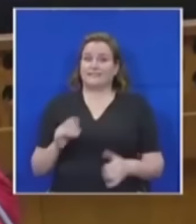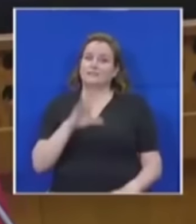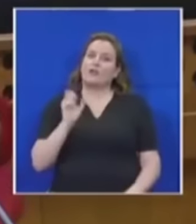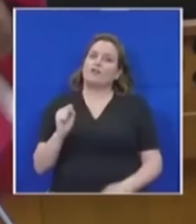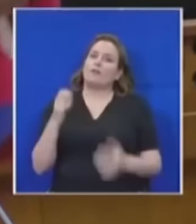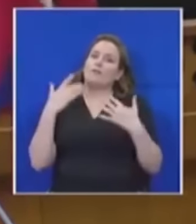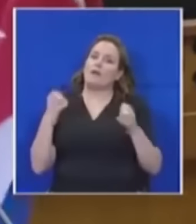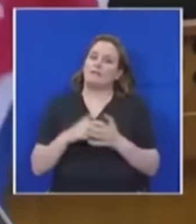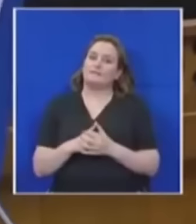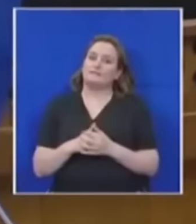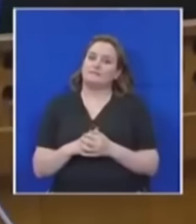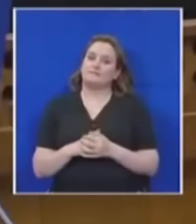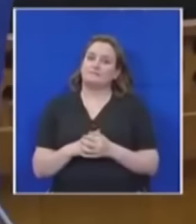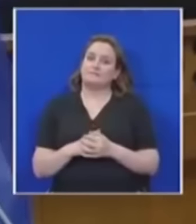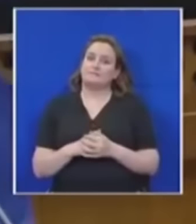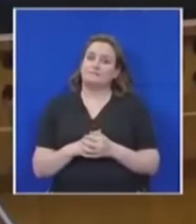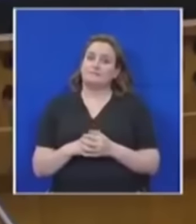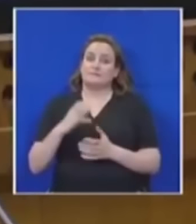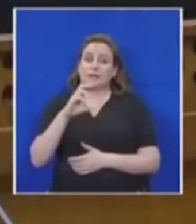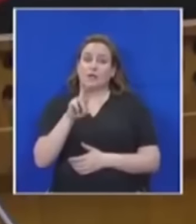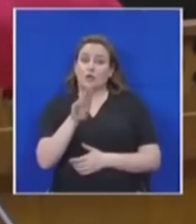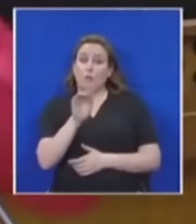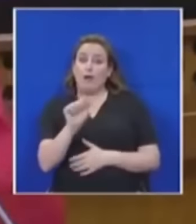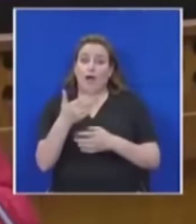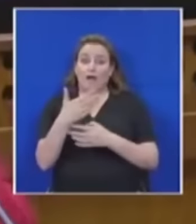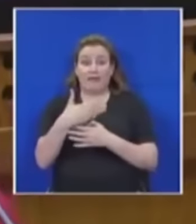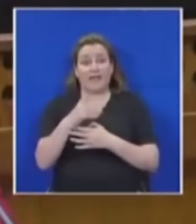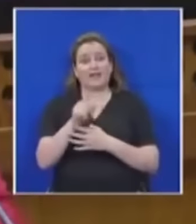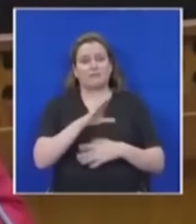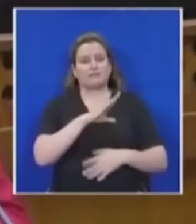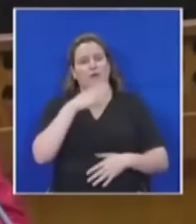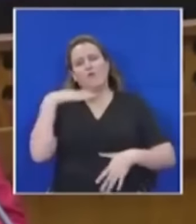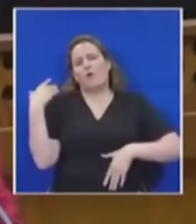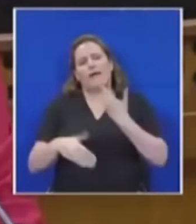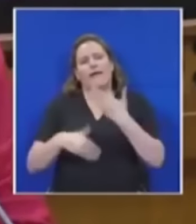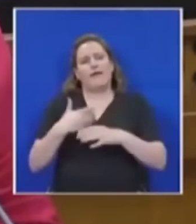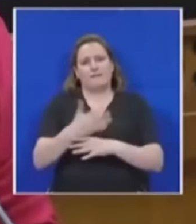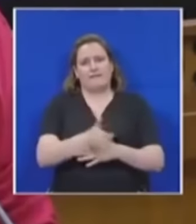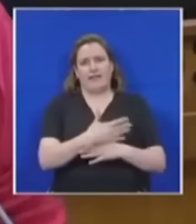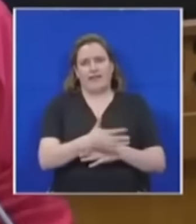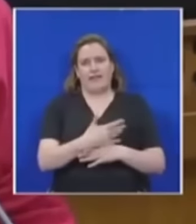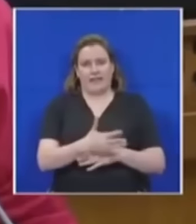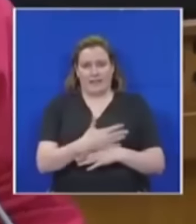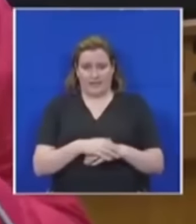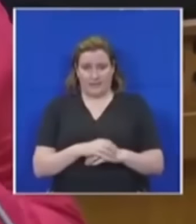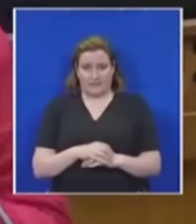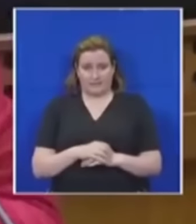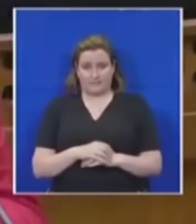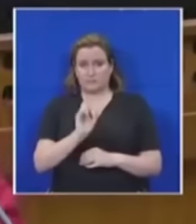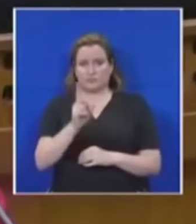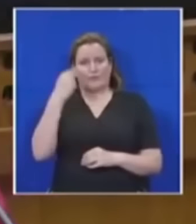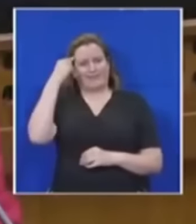the Cuban flag must fly forever. The Cuban flag must never be undermined with the passing